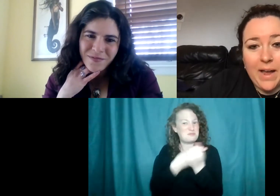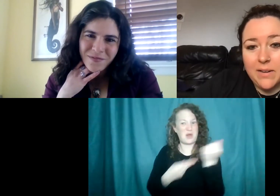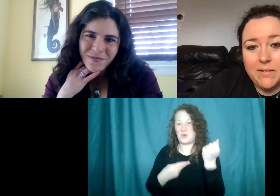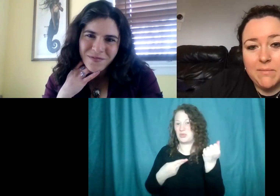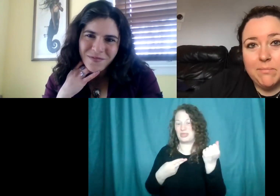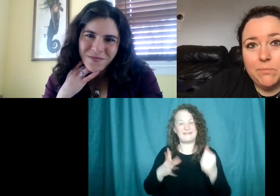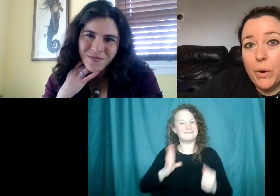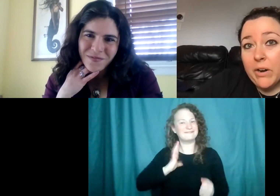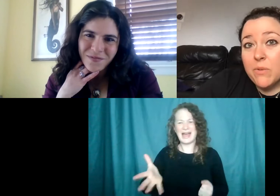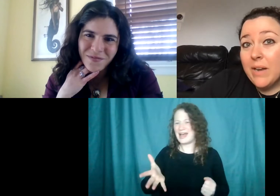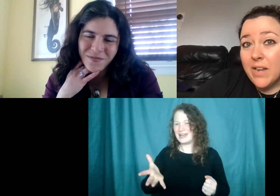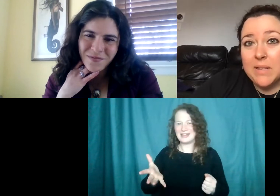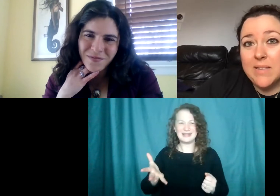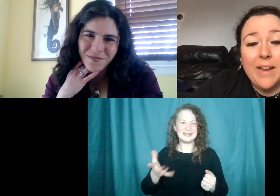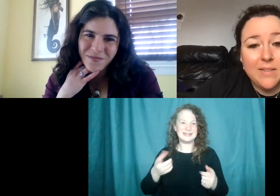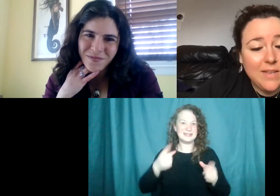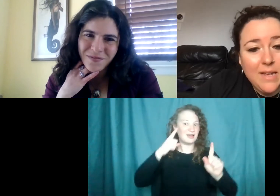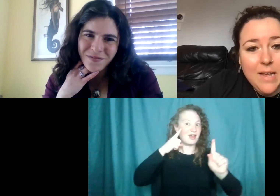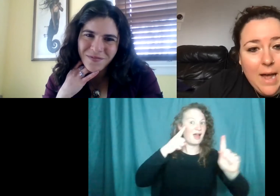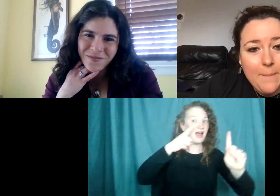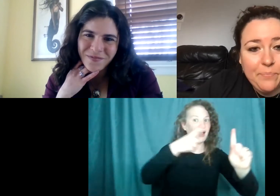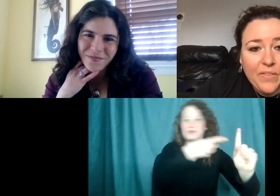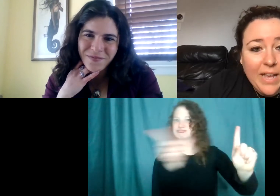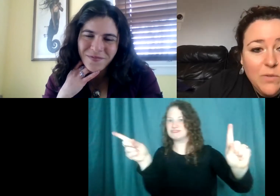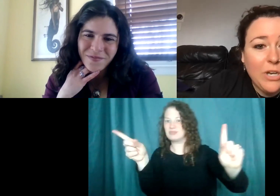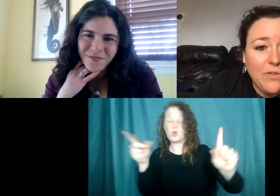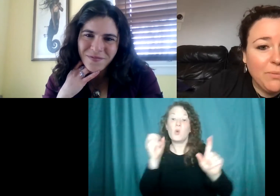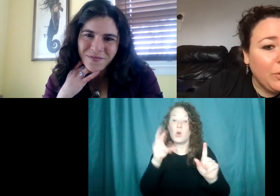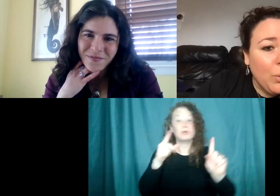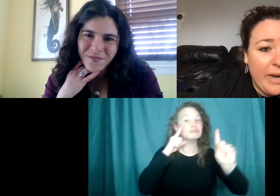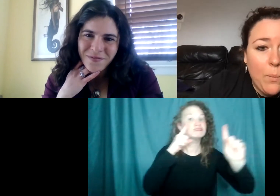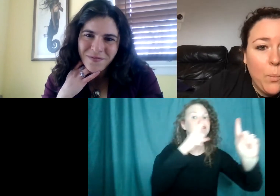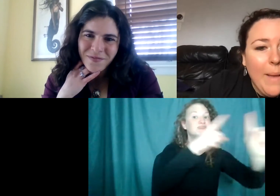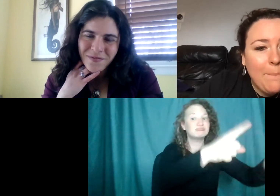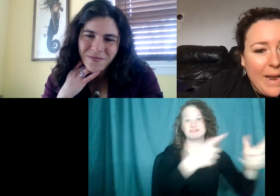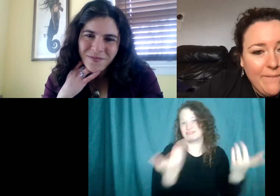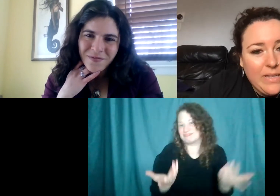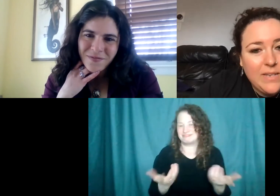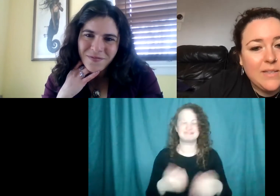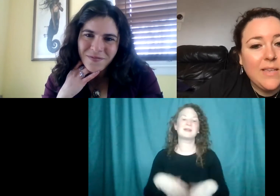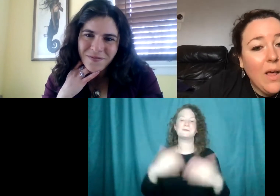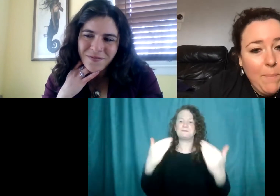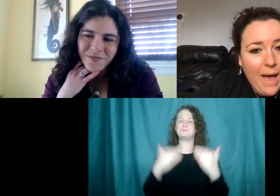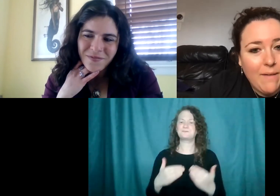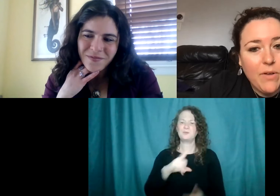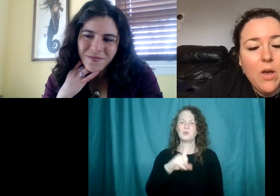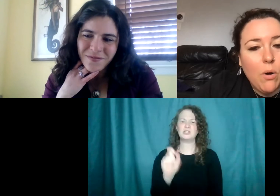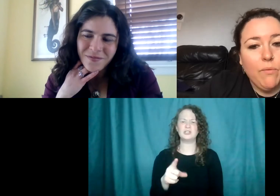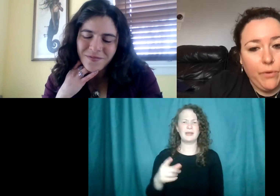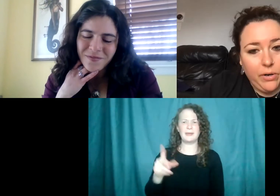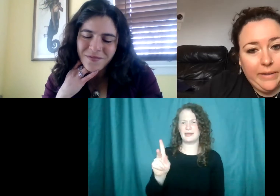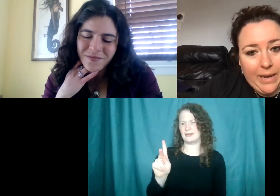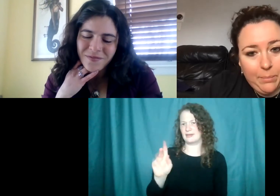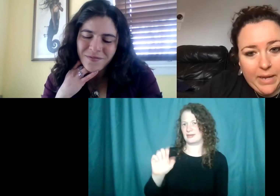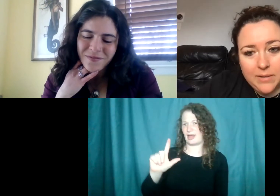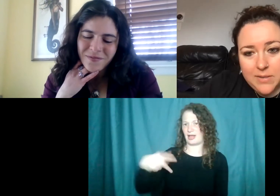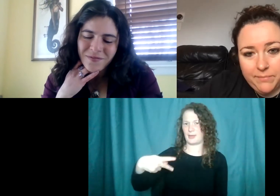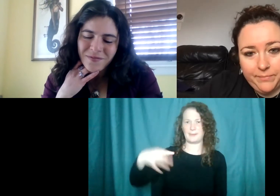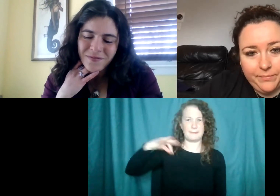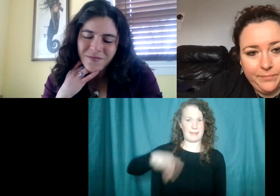to find where you end up in science. The next question is from Lori. What benefits does kelp have over